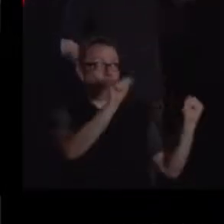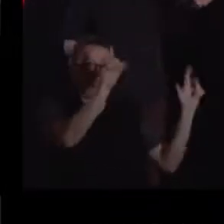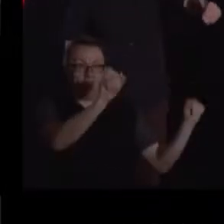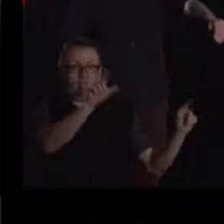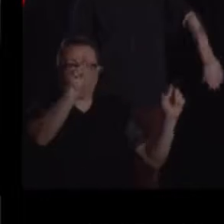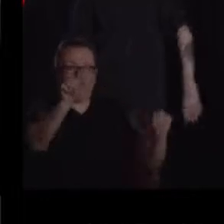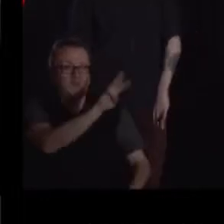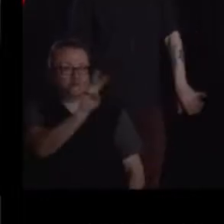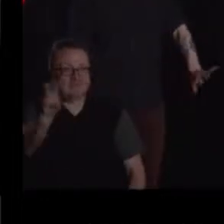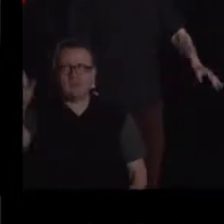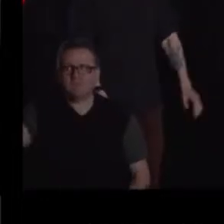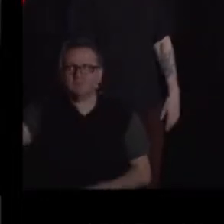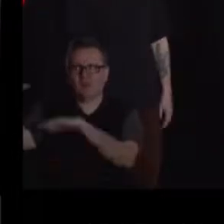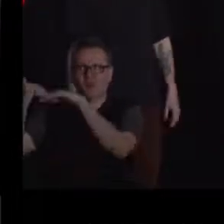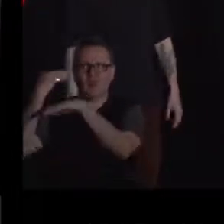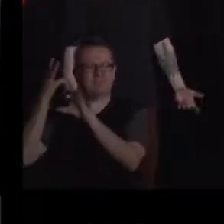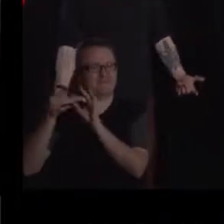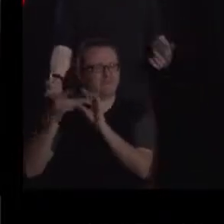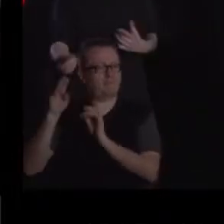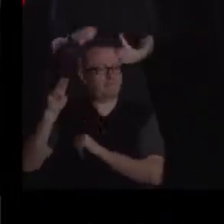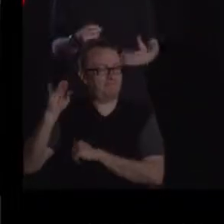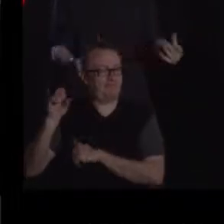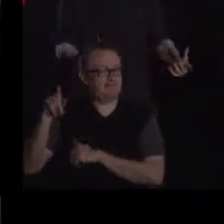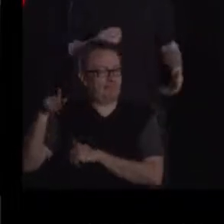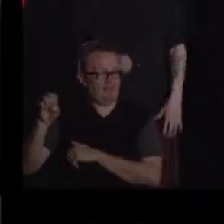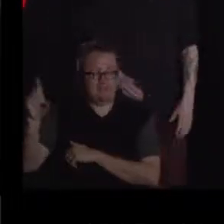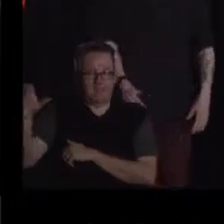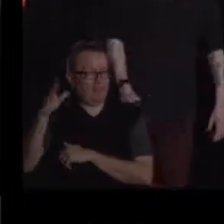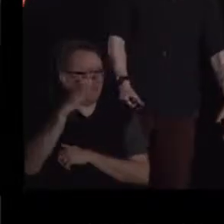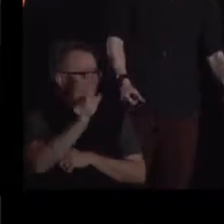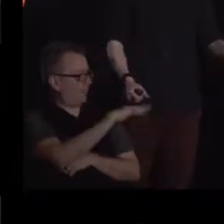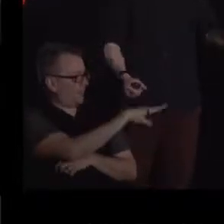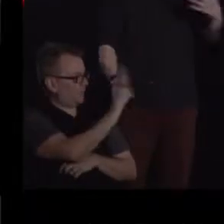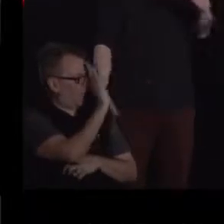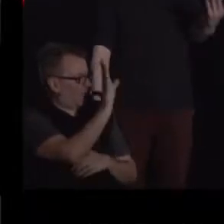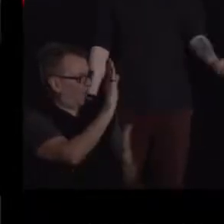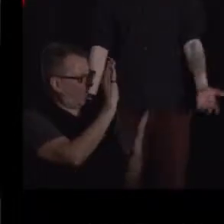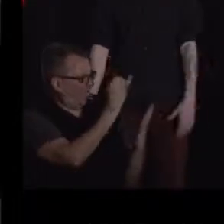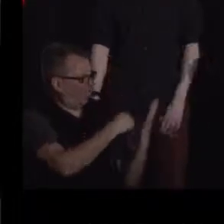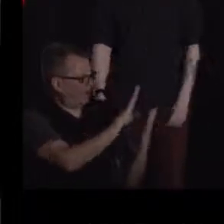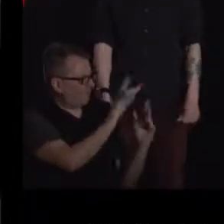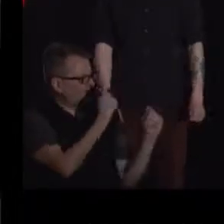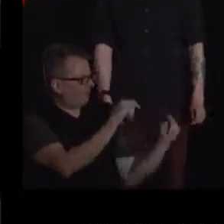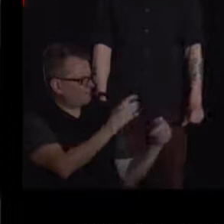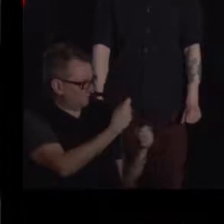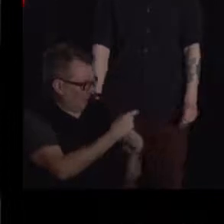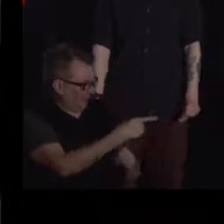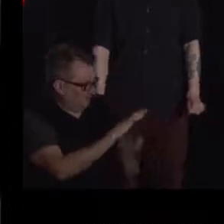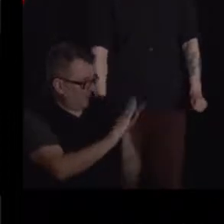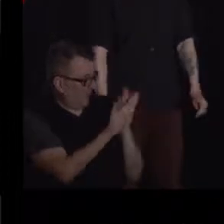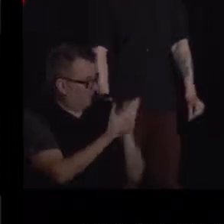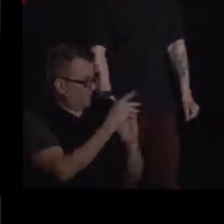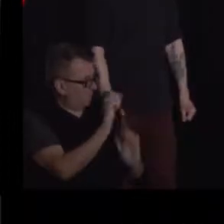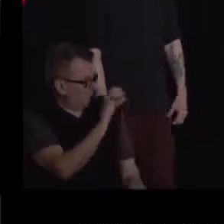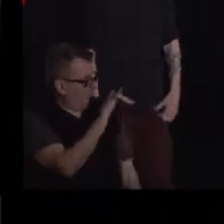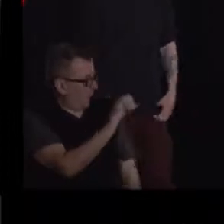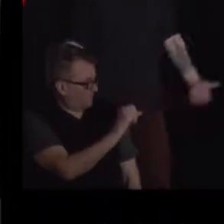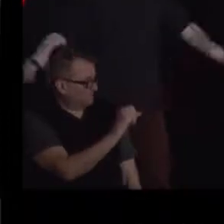online, someone sent me a message on MySpace years ago saying, hey, your weird little doodles would, you know, have you ever thought about making them into